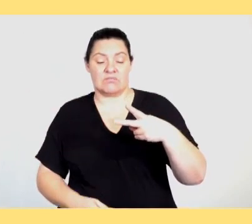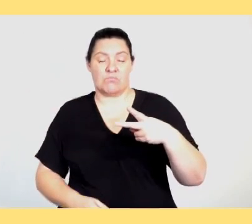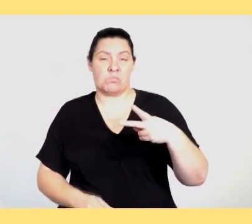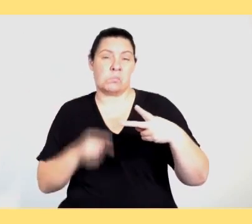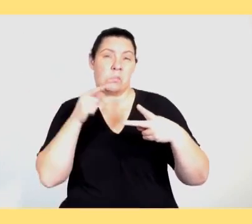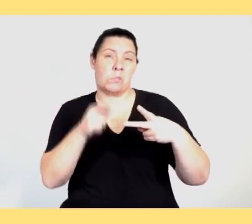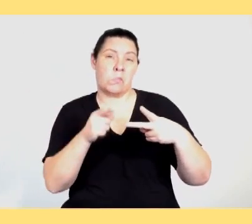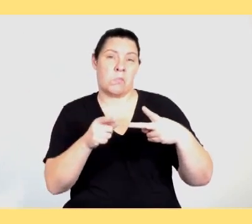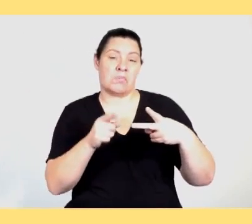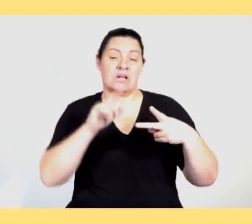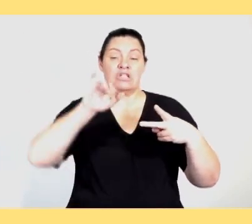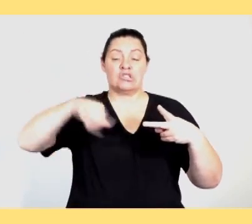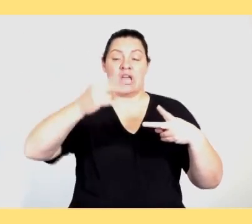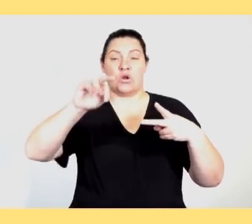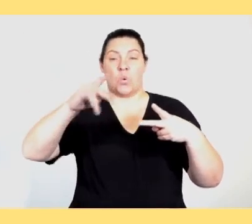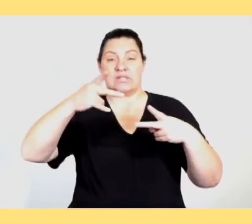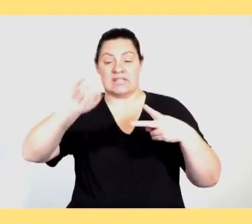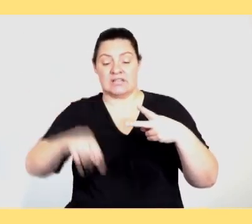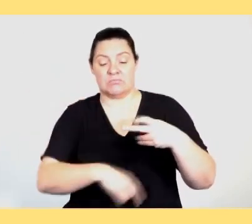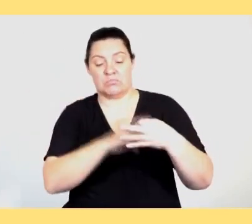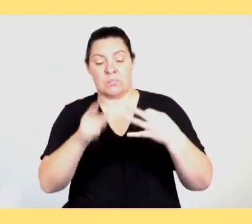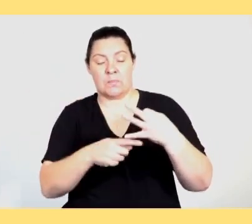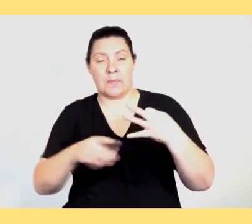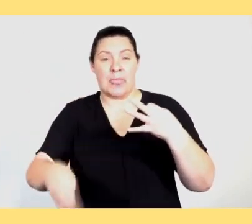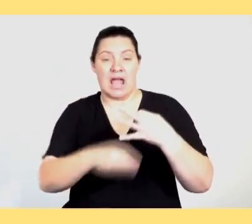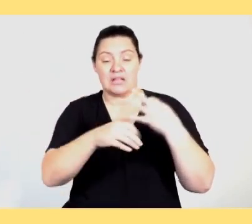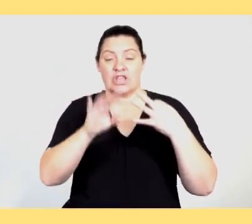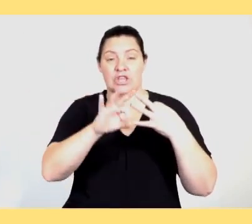18,700, which is Jane Nkosi, plus